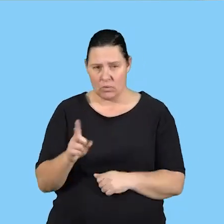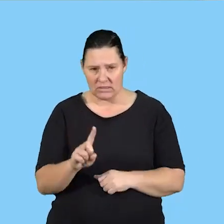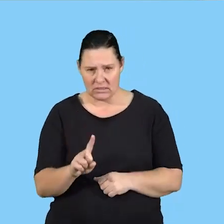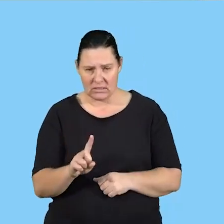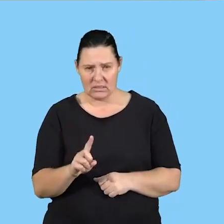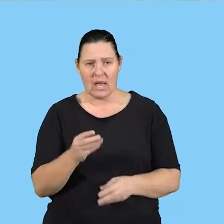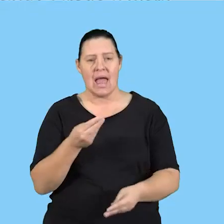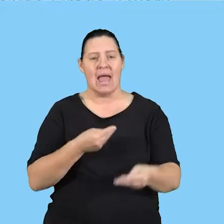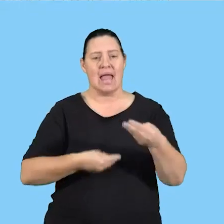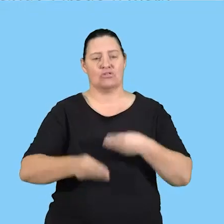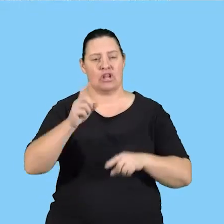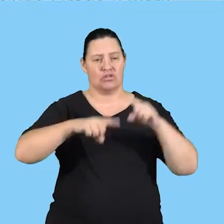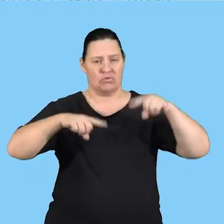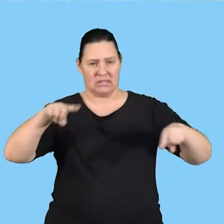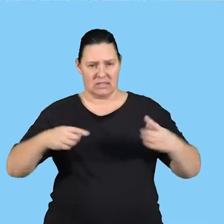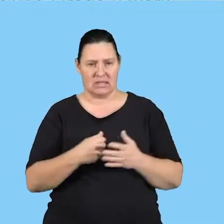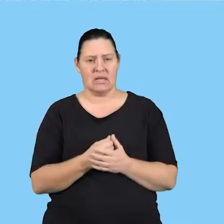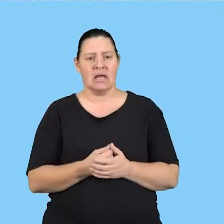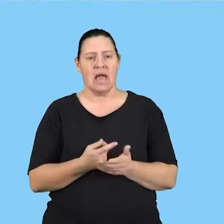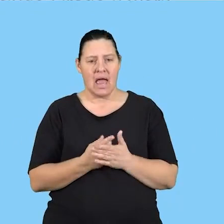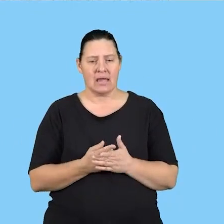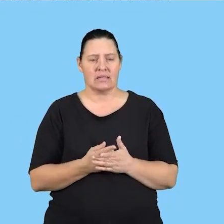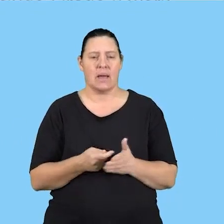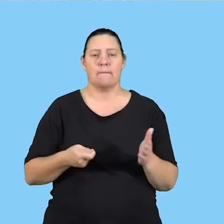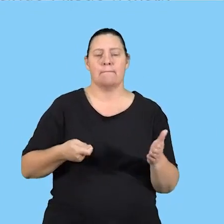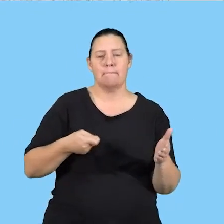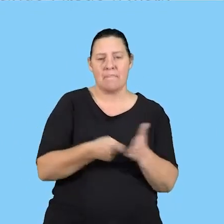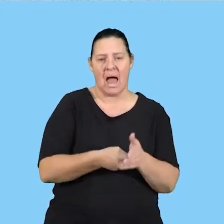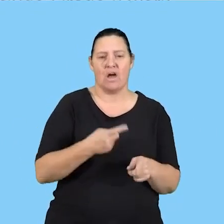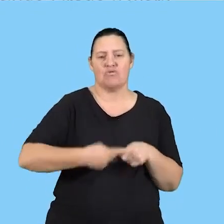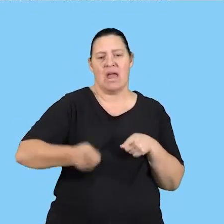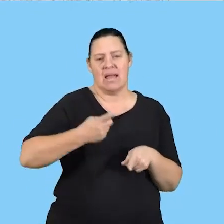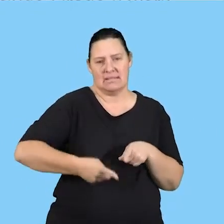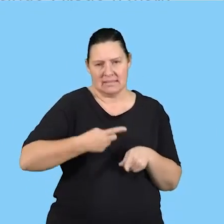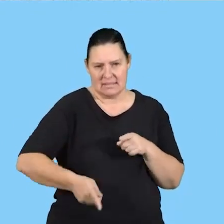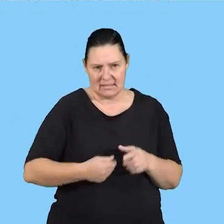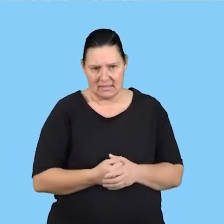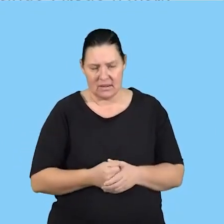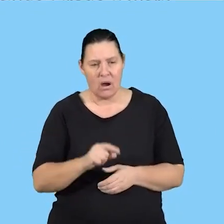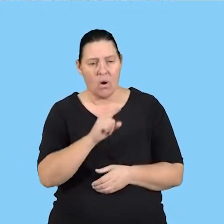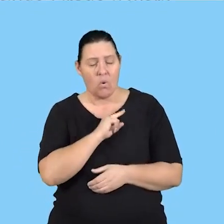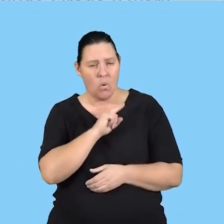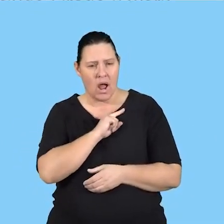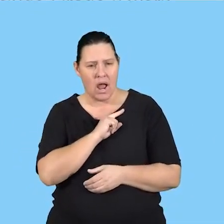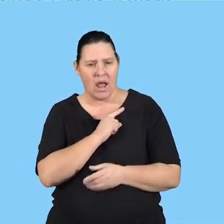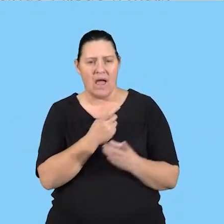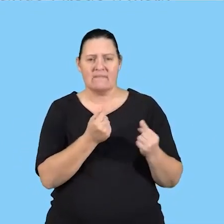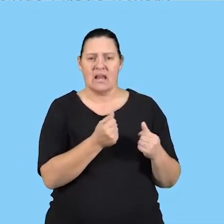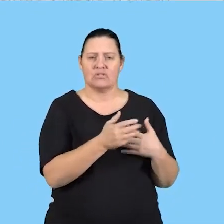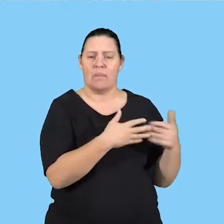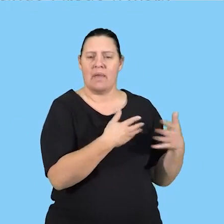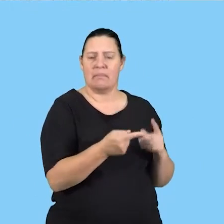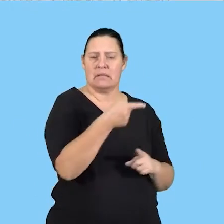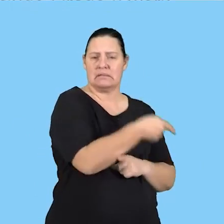is exchange rates and hire purchase. But because learners did not do